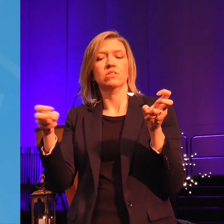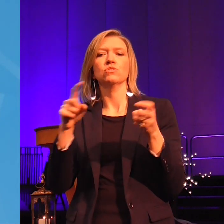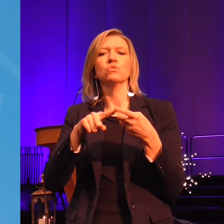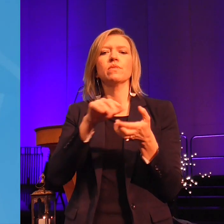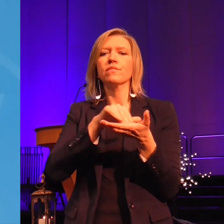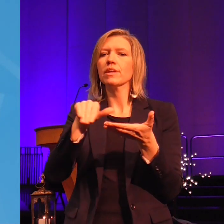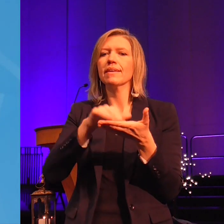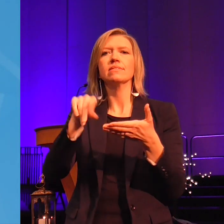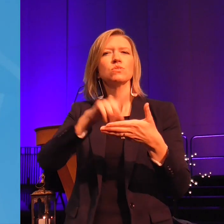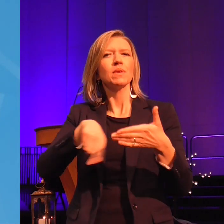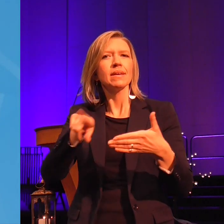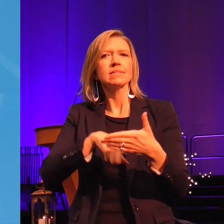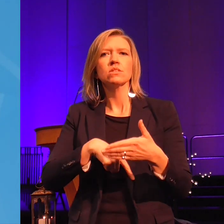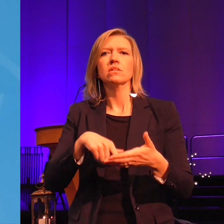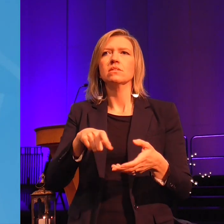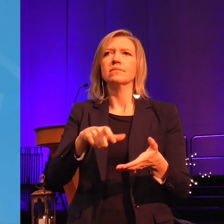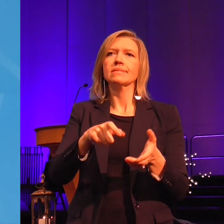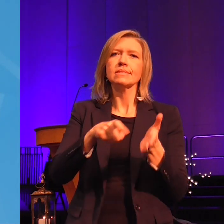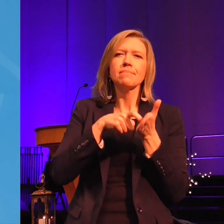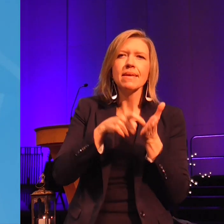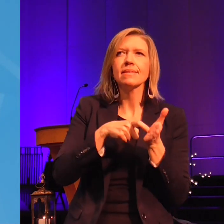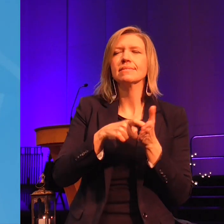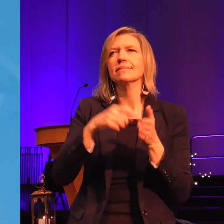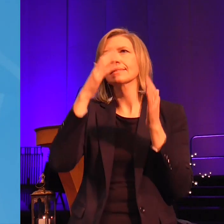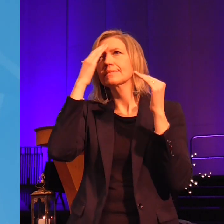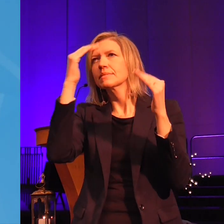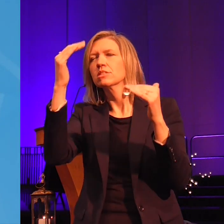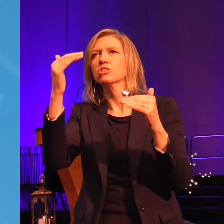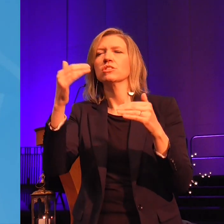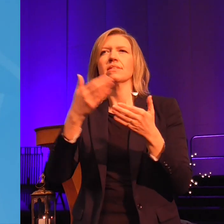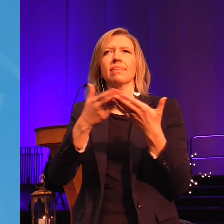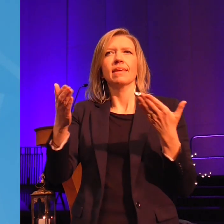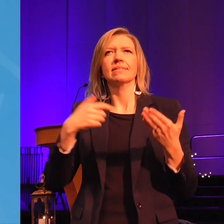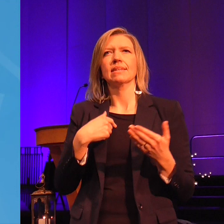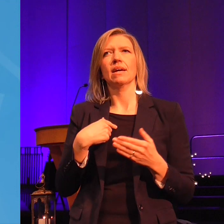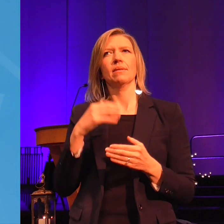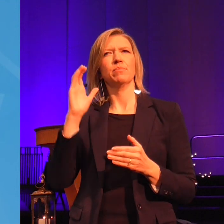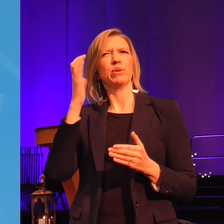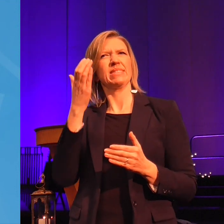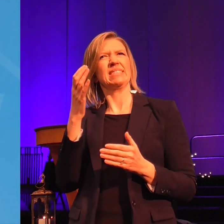and expectations in my mind, which I perceive are blocking the attitude of love.